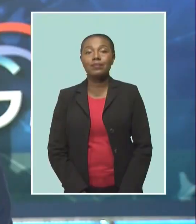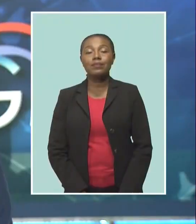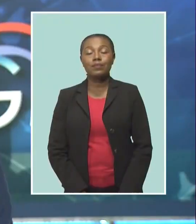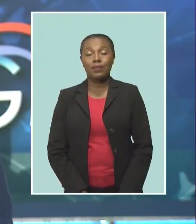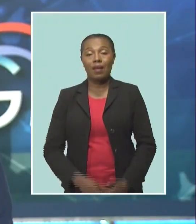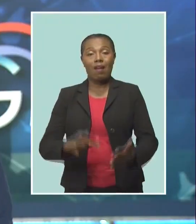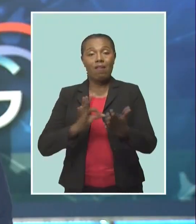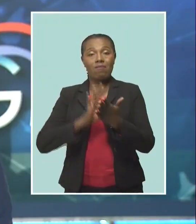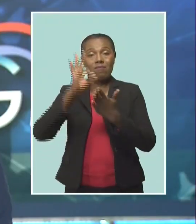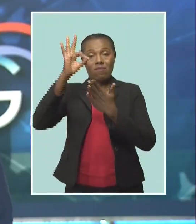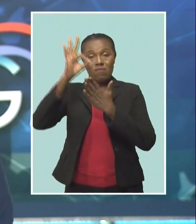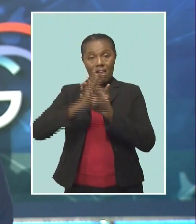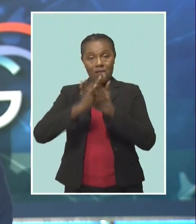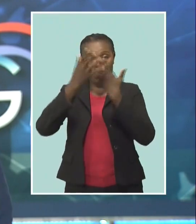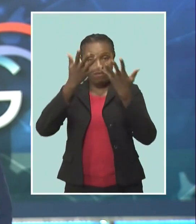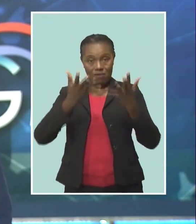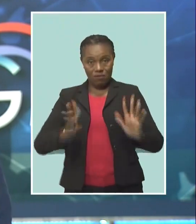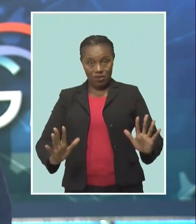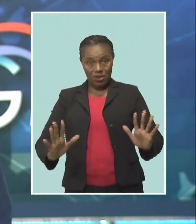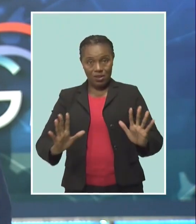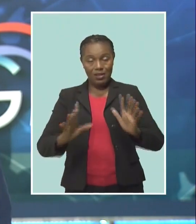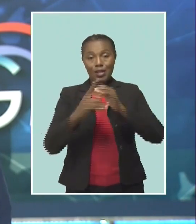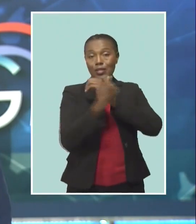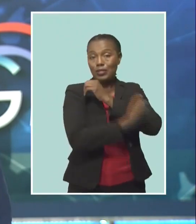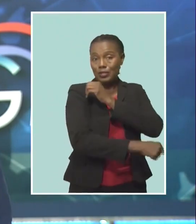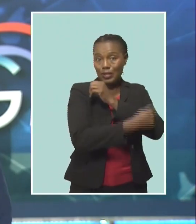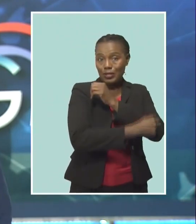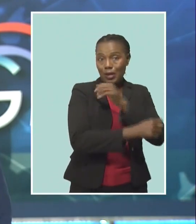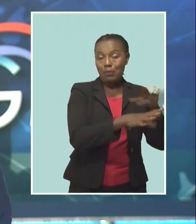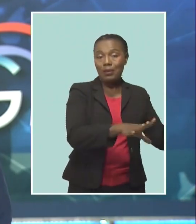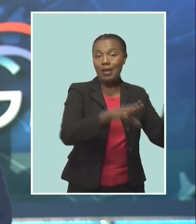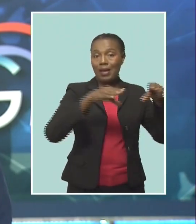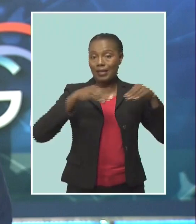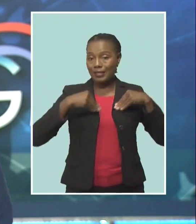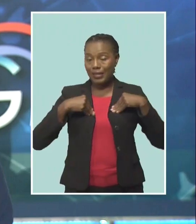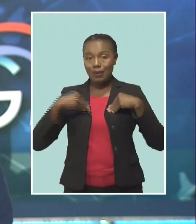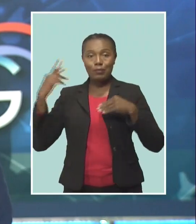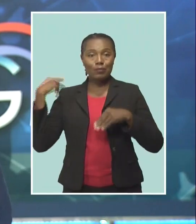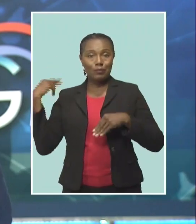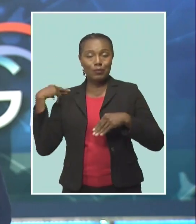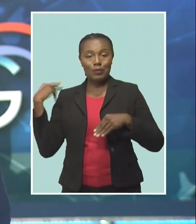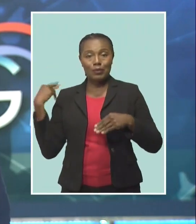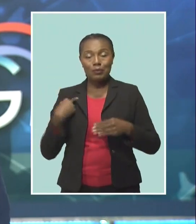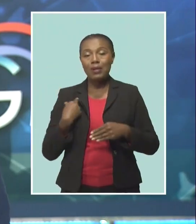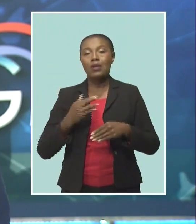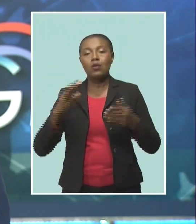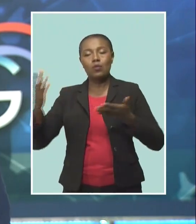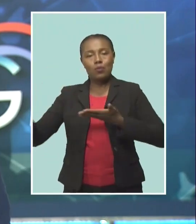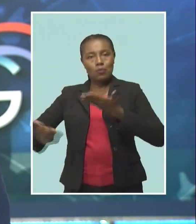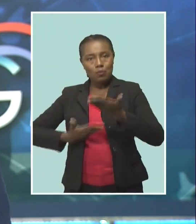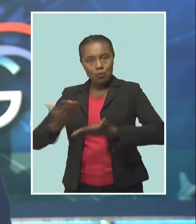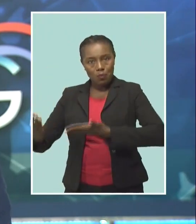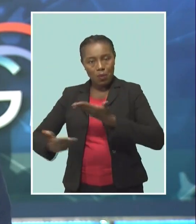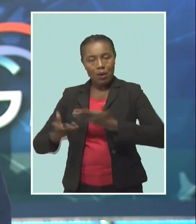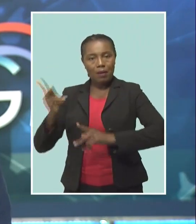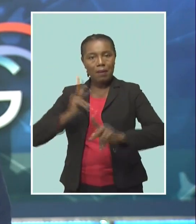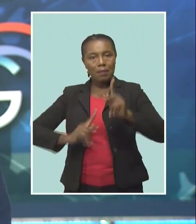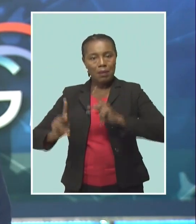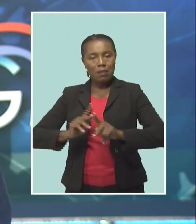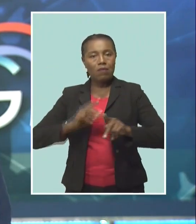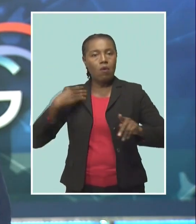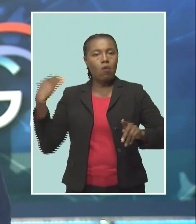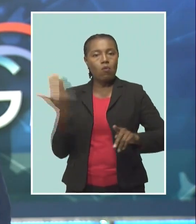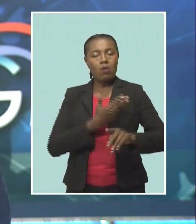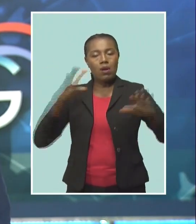As the month of February closes, St. Thomas is taking over from St. Peter and is ready to host its activities for We